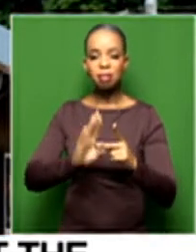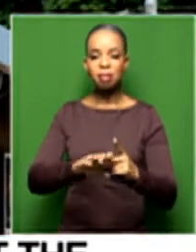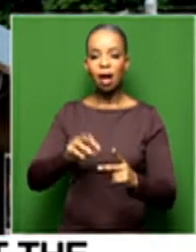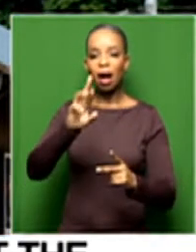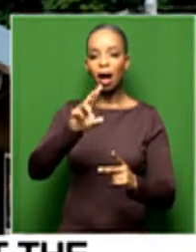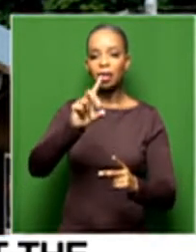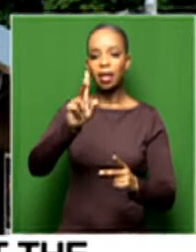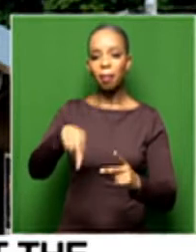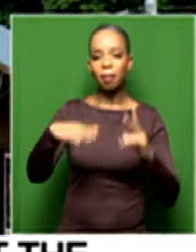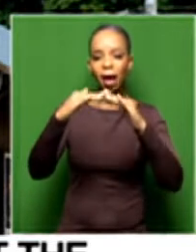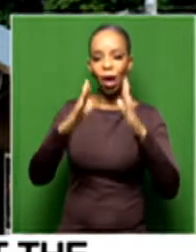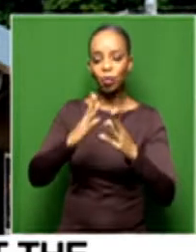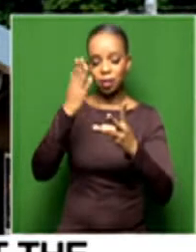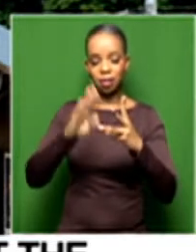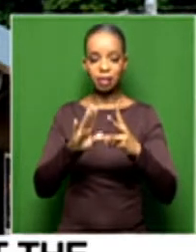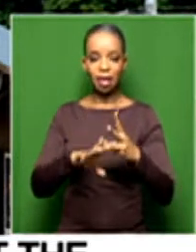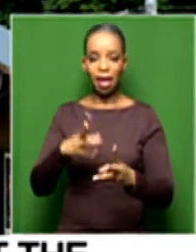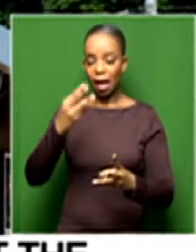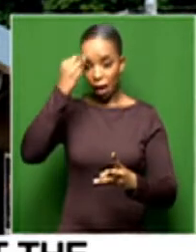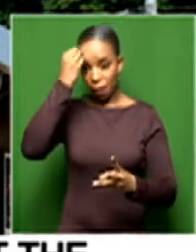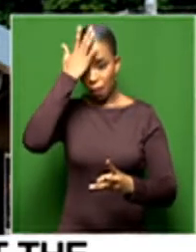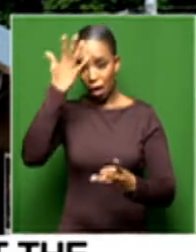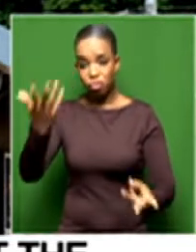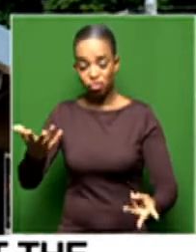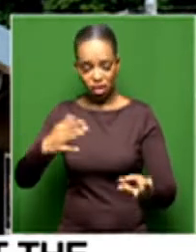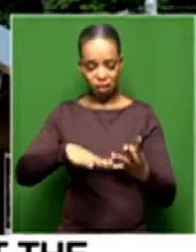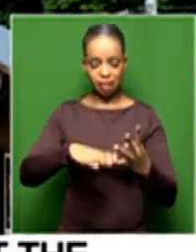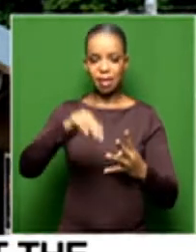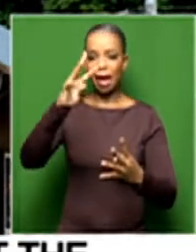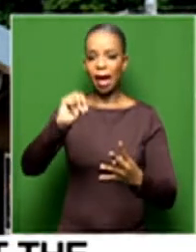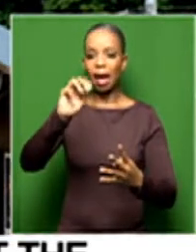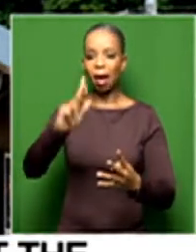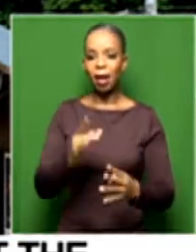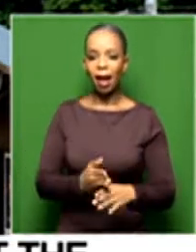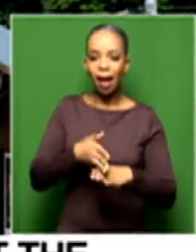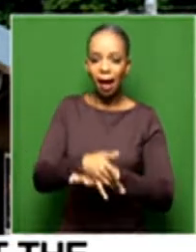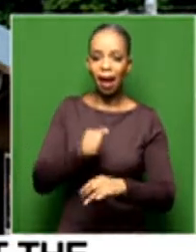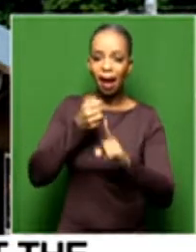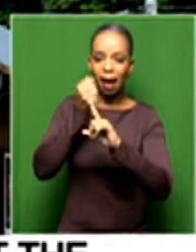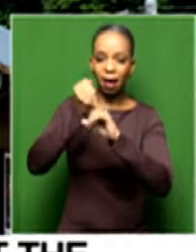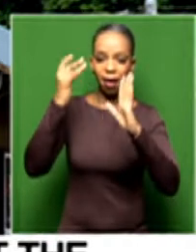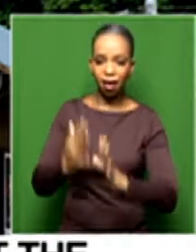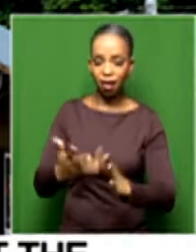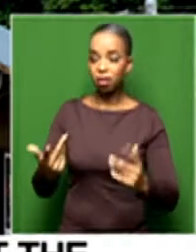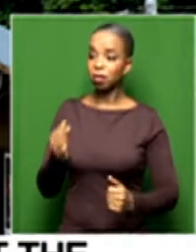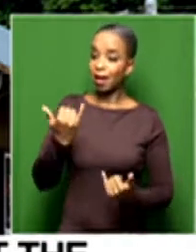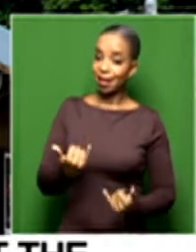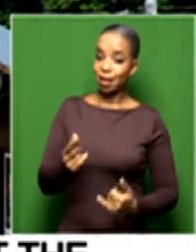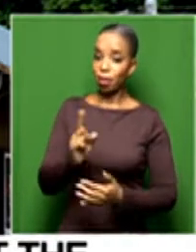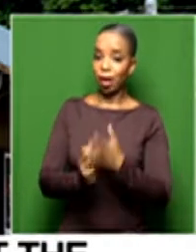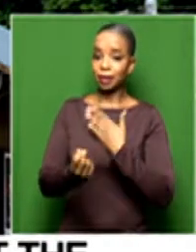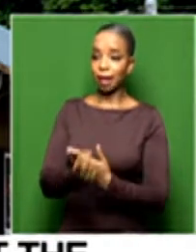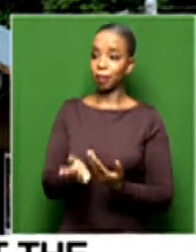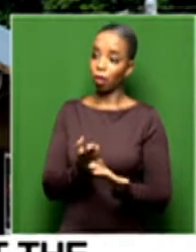RDP houses, there is issues around memories and MK veterans and their status in our modern day society.